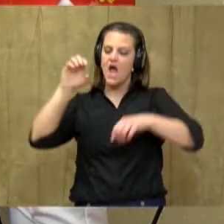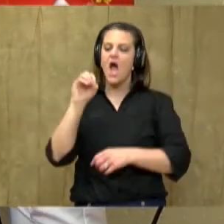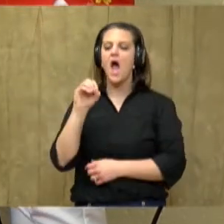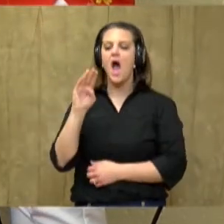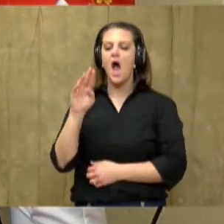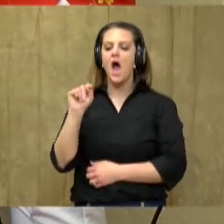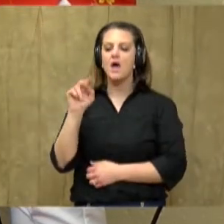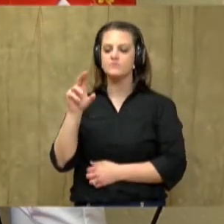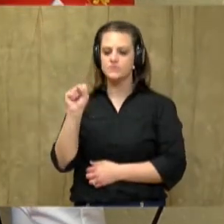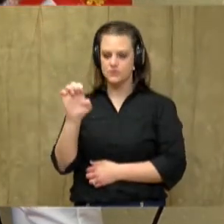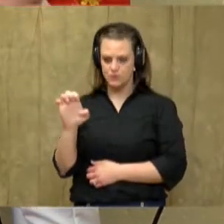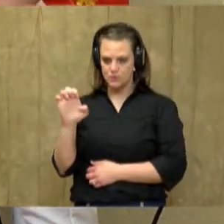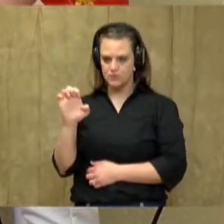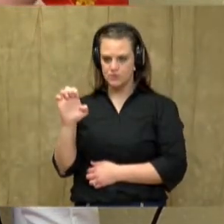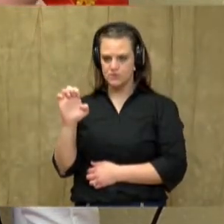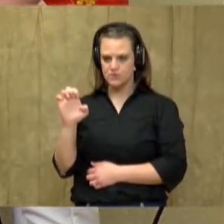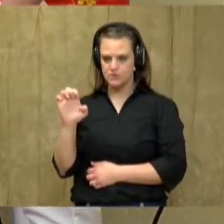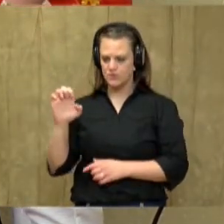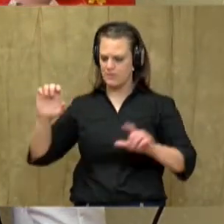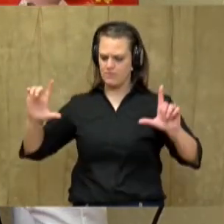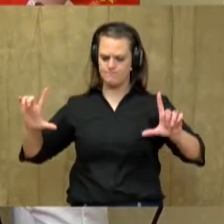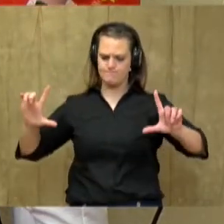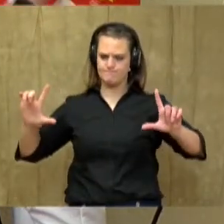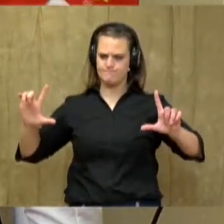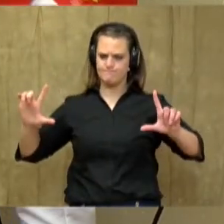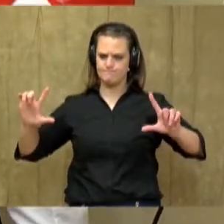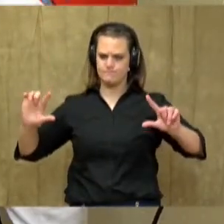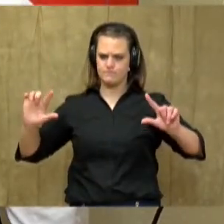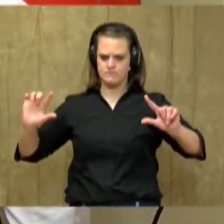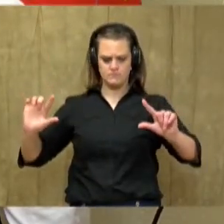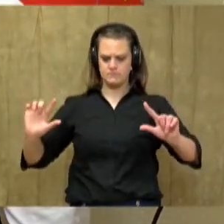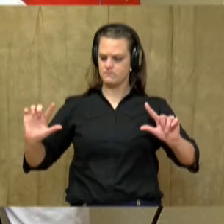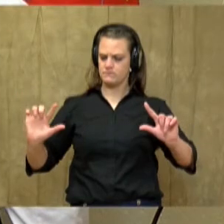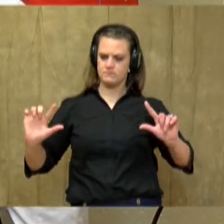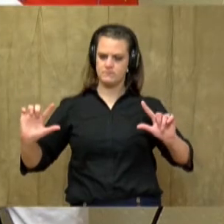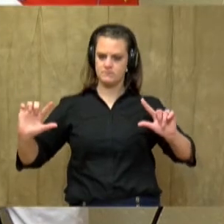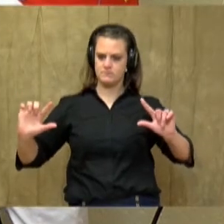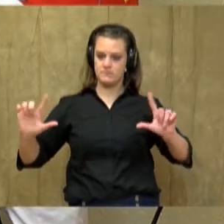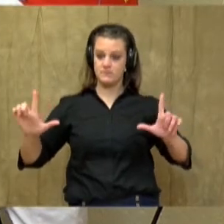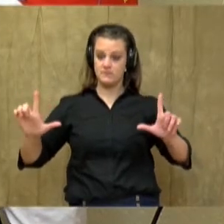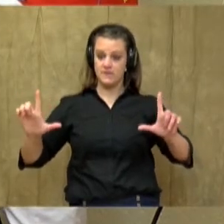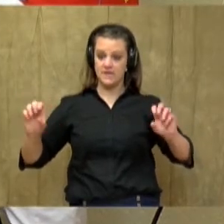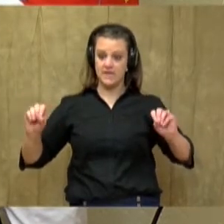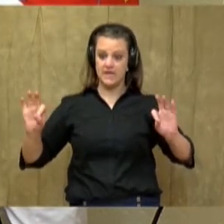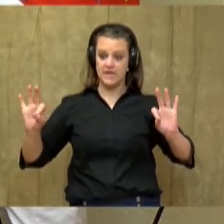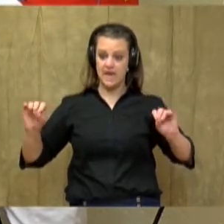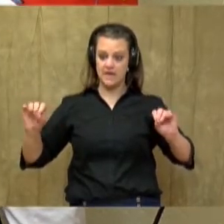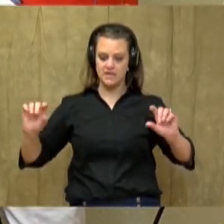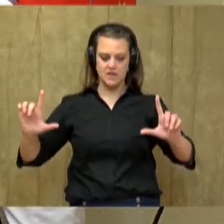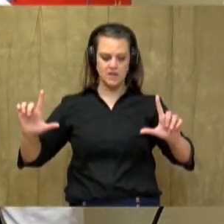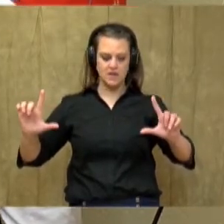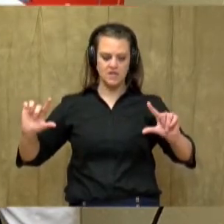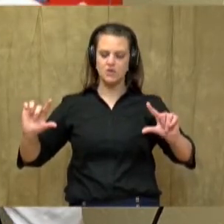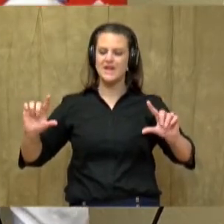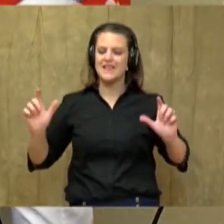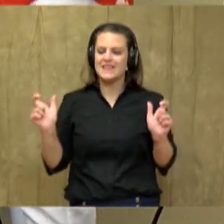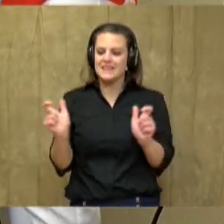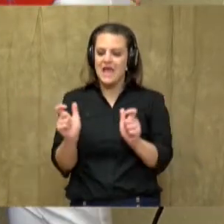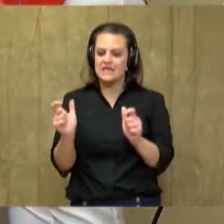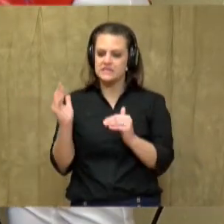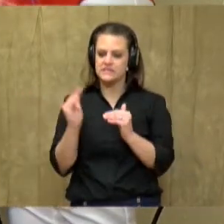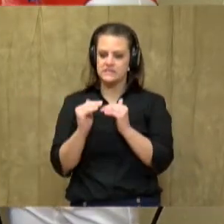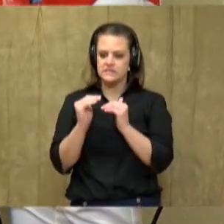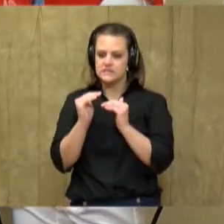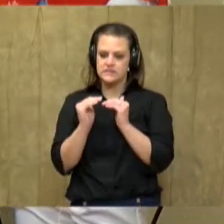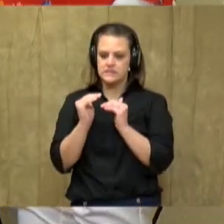obtuse angles. What about these 2 angles down at the bottom on each side? They're less than 90 degrees.